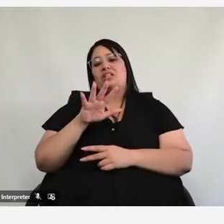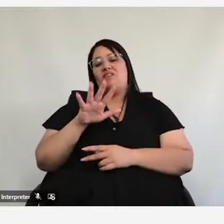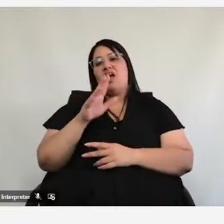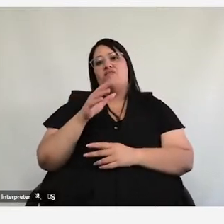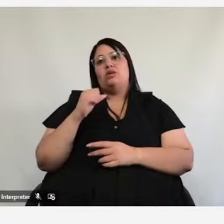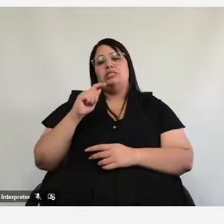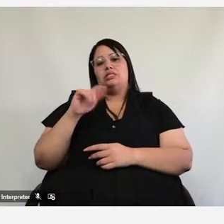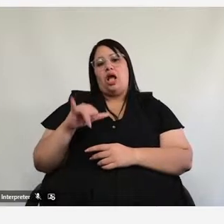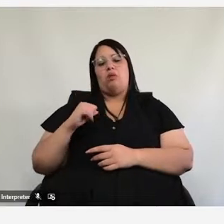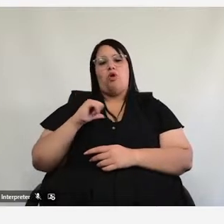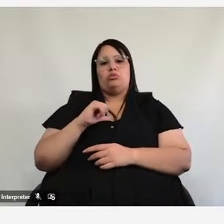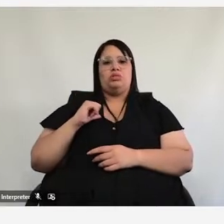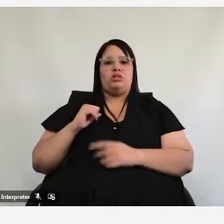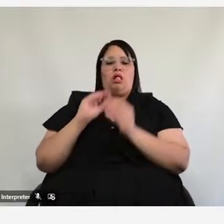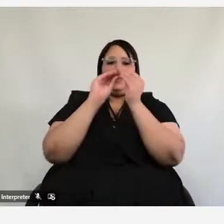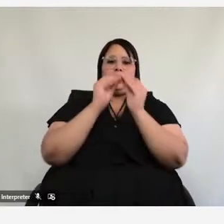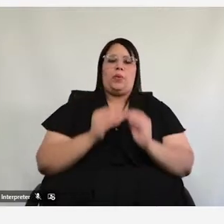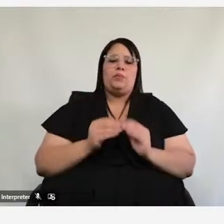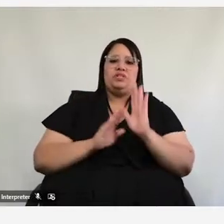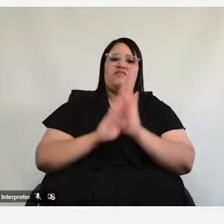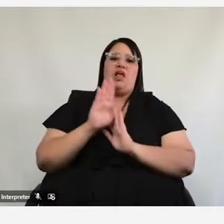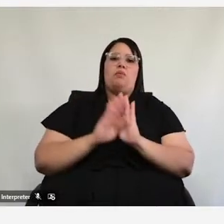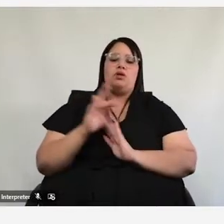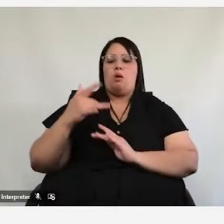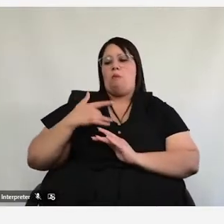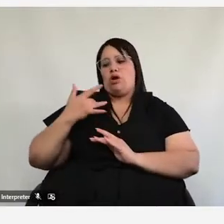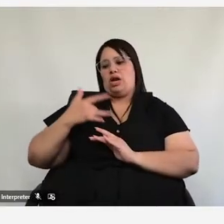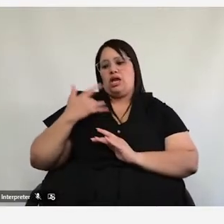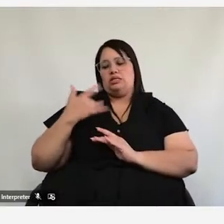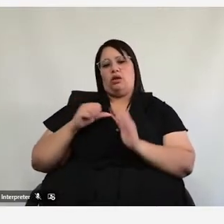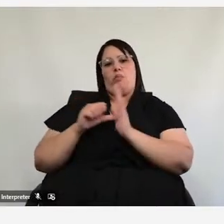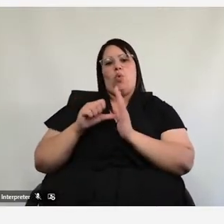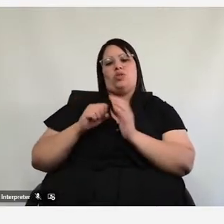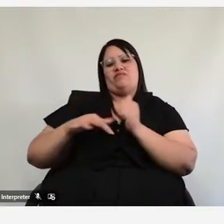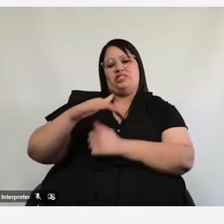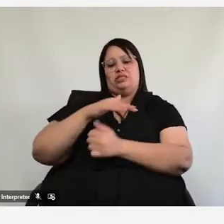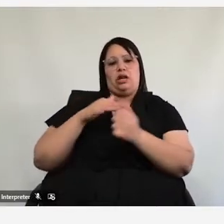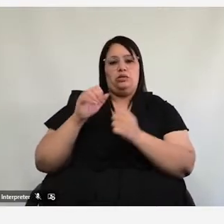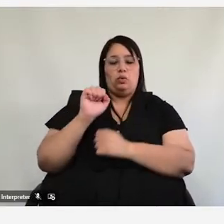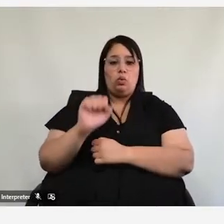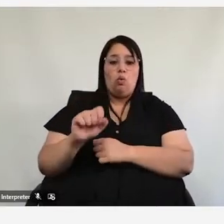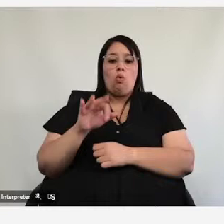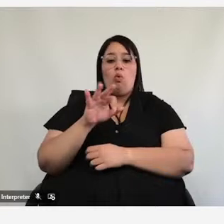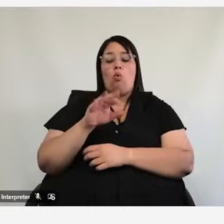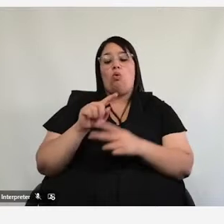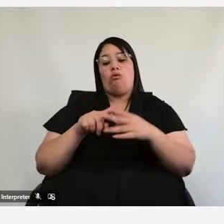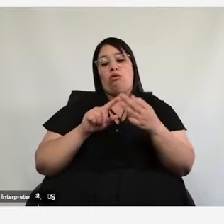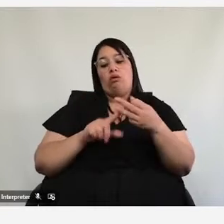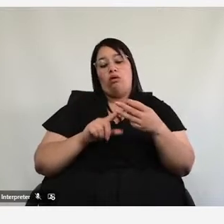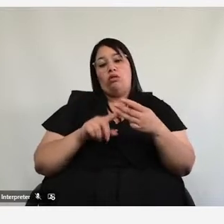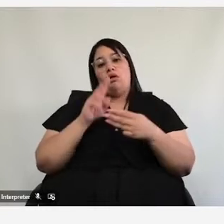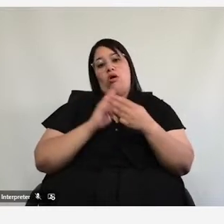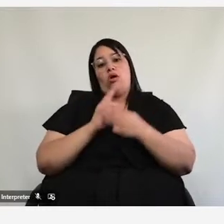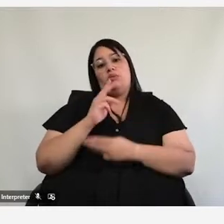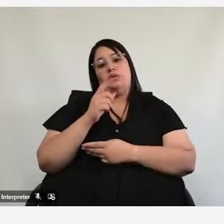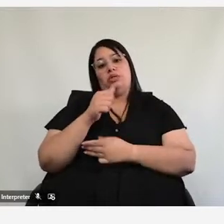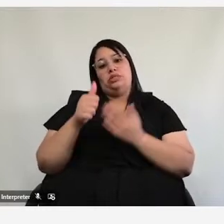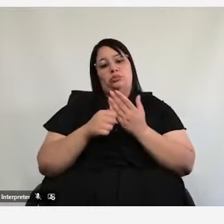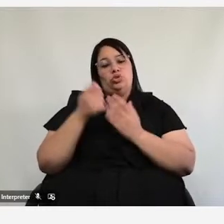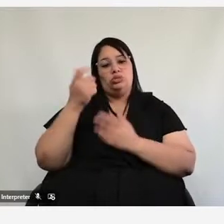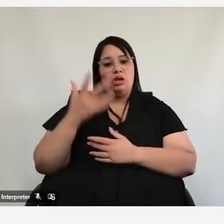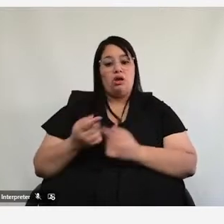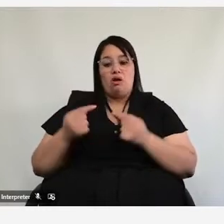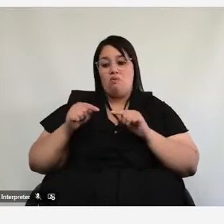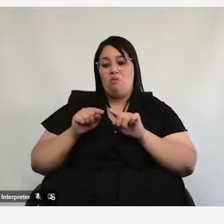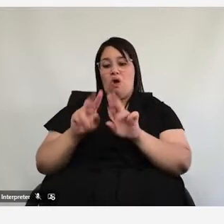Hospital redevelopment, modernizing critical facilities. Thirdly, Honorable Deputy Speaker, while the National